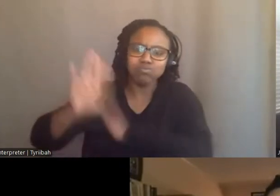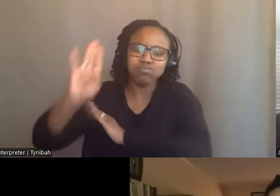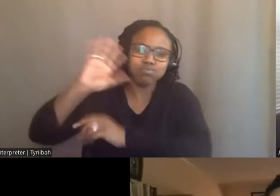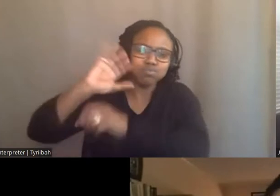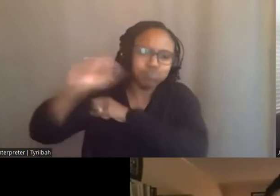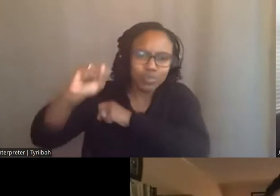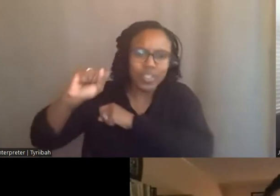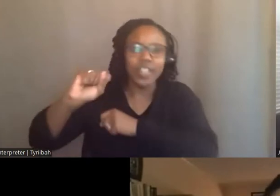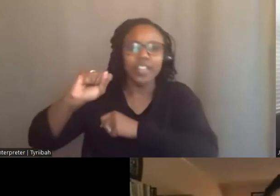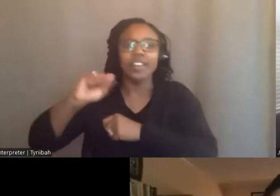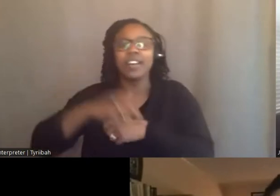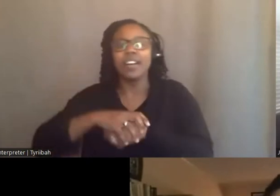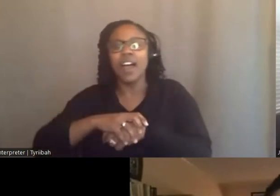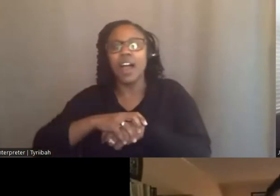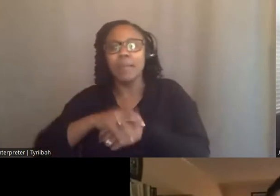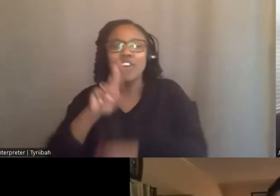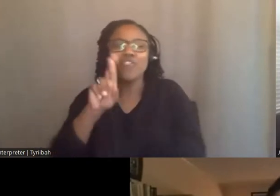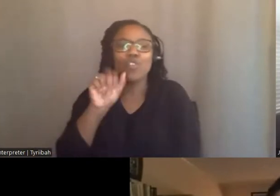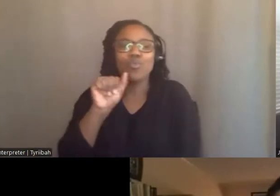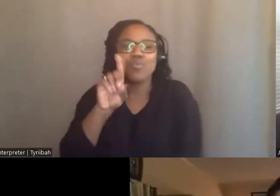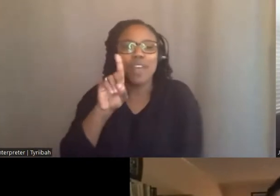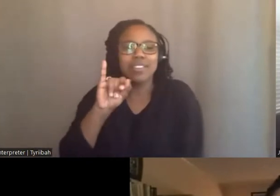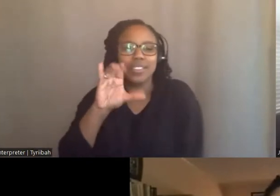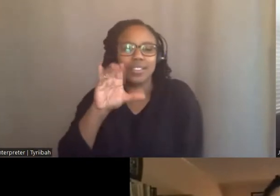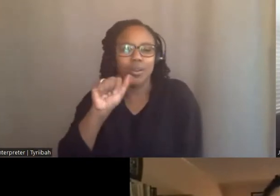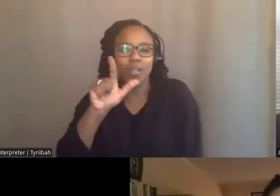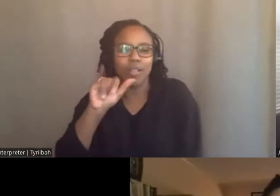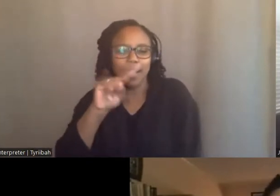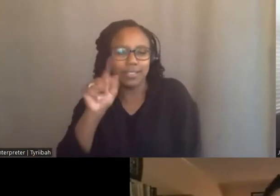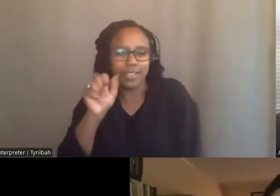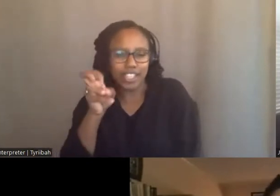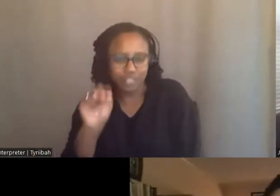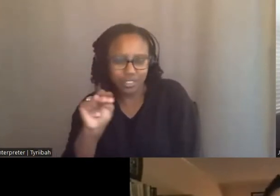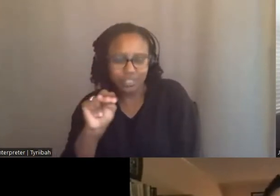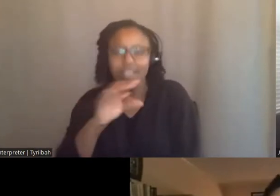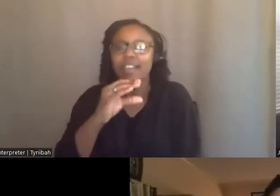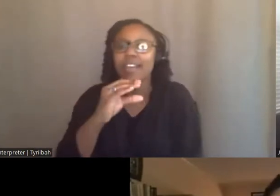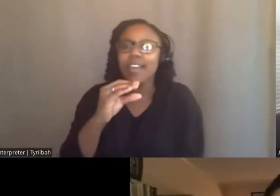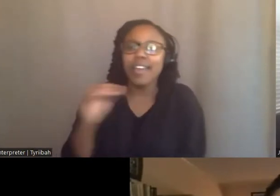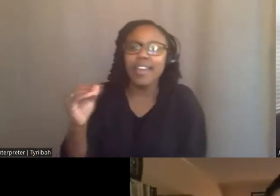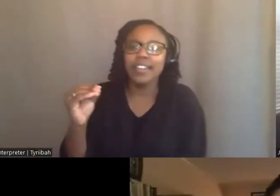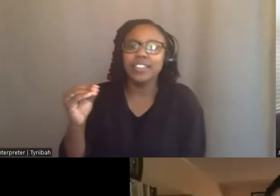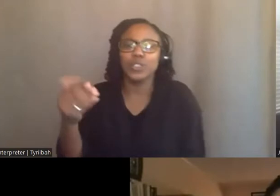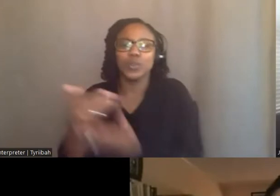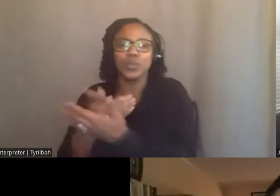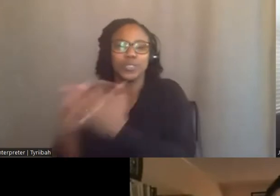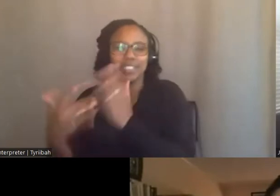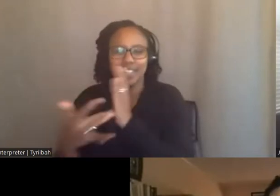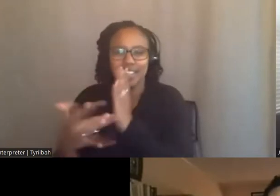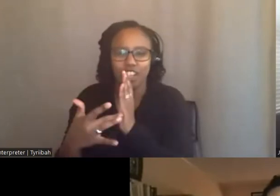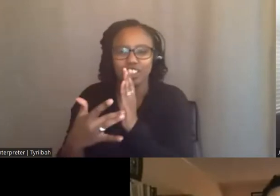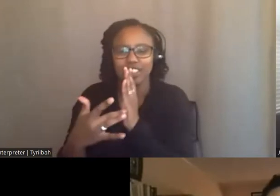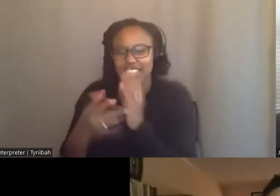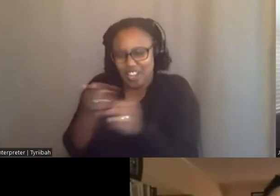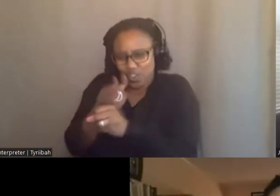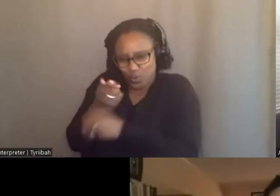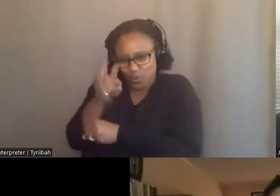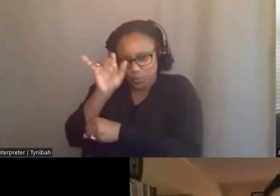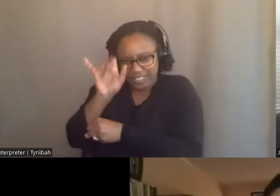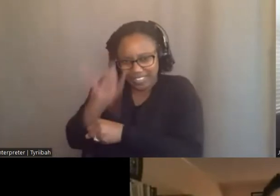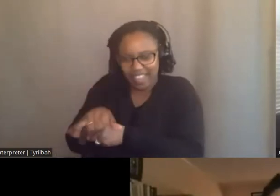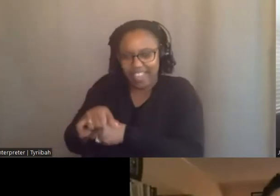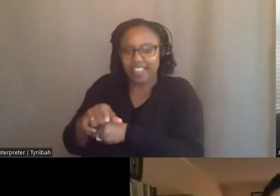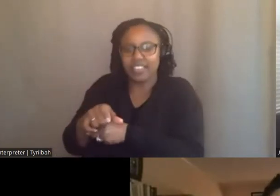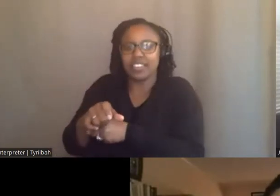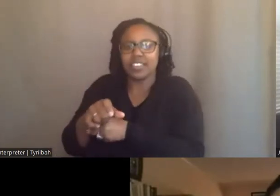and at the height of this new technology and leveraged it to influence the city beyond